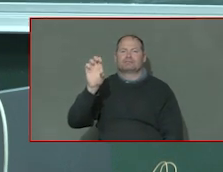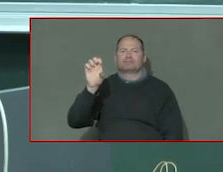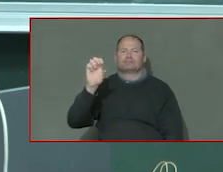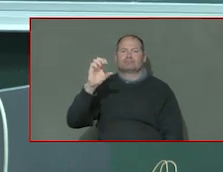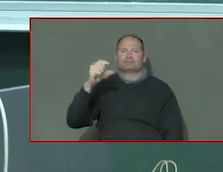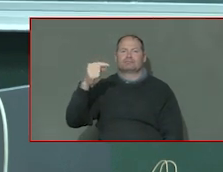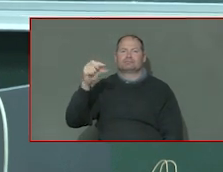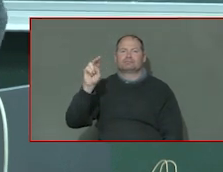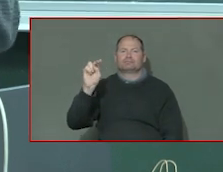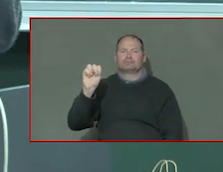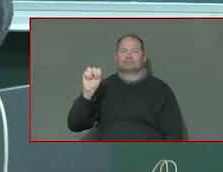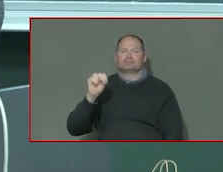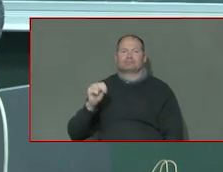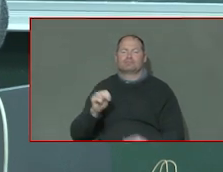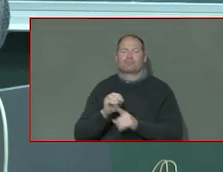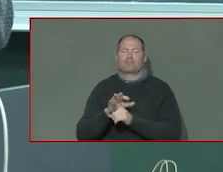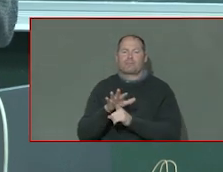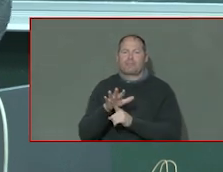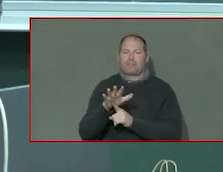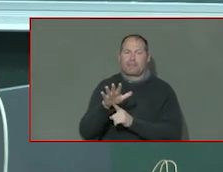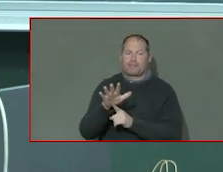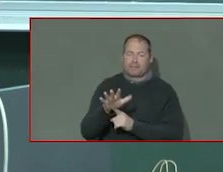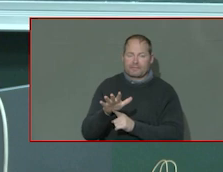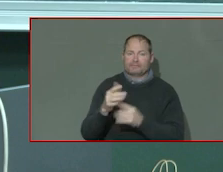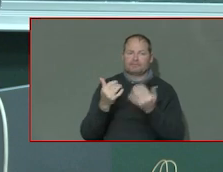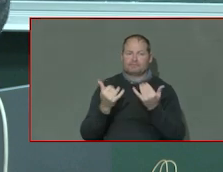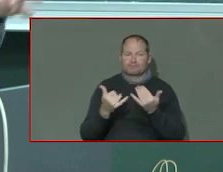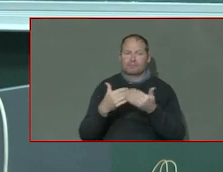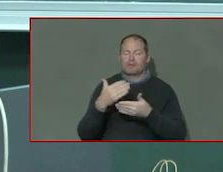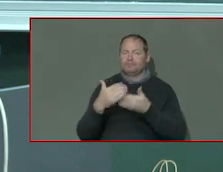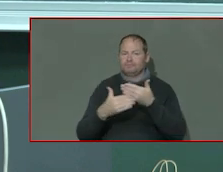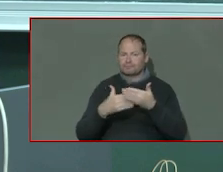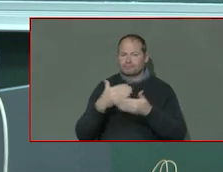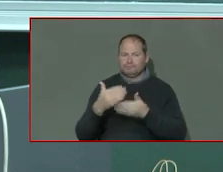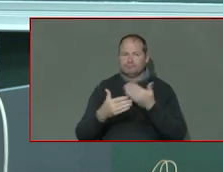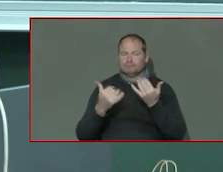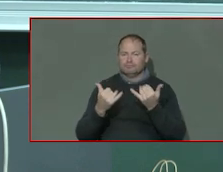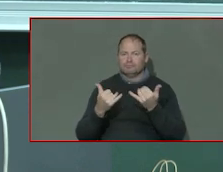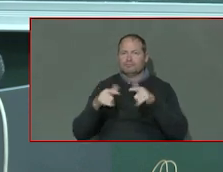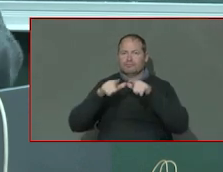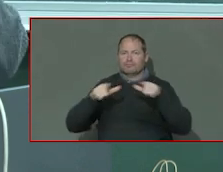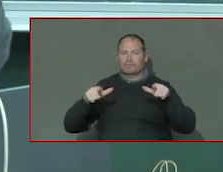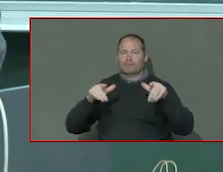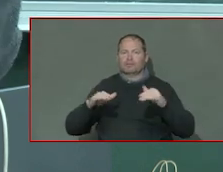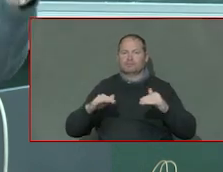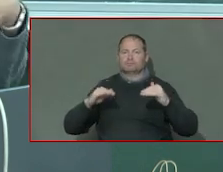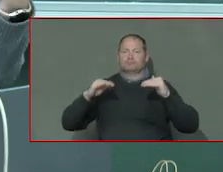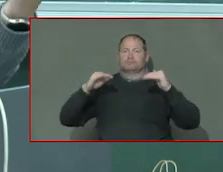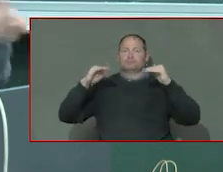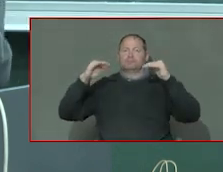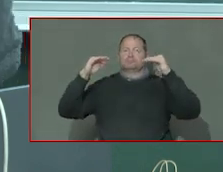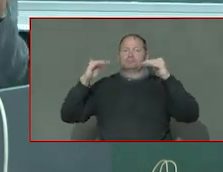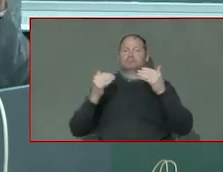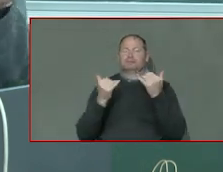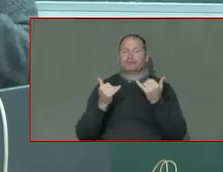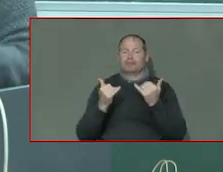with. The secretion of estrogen will go or make the estrogen levels to rise. This will